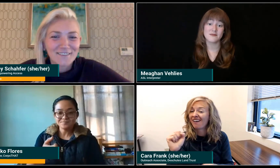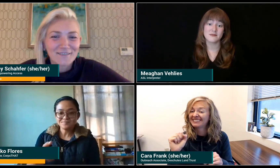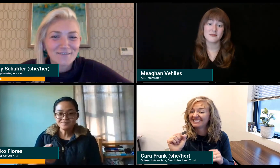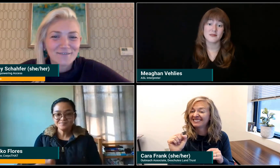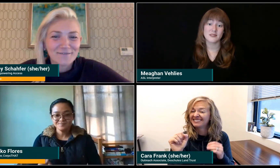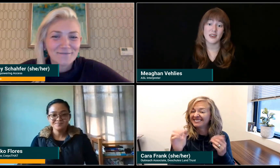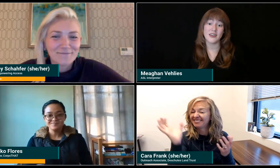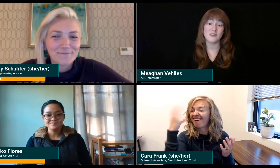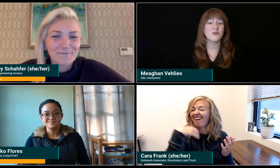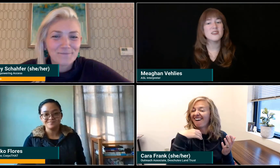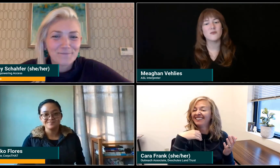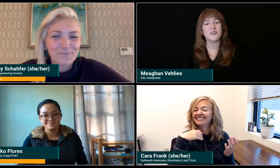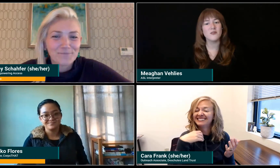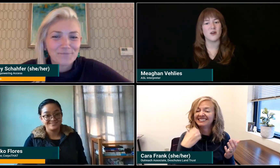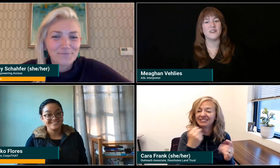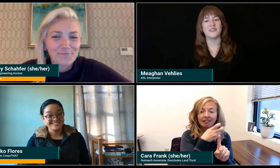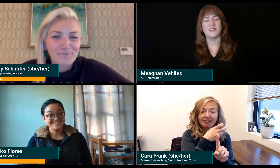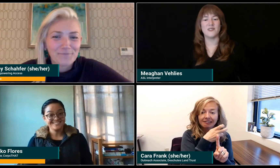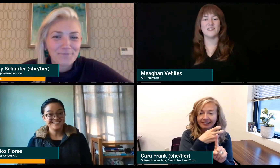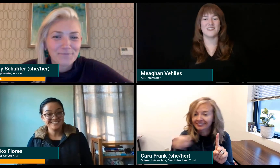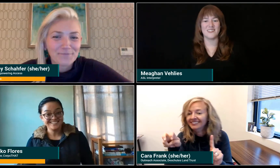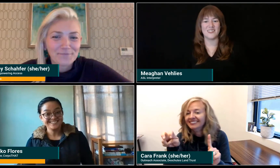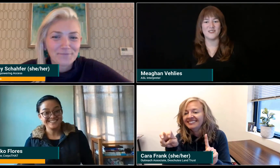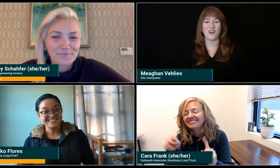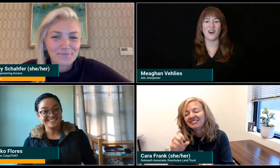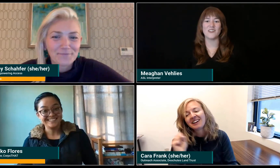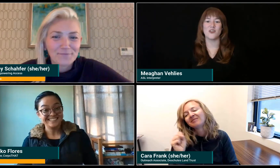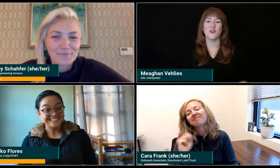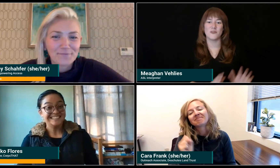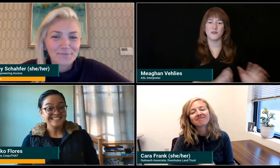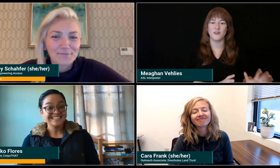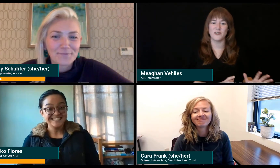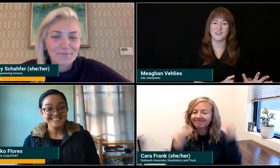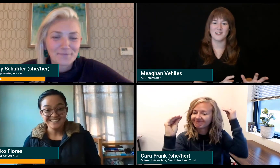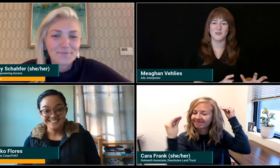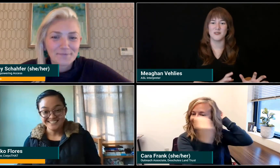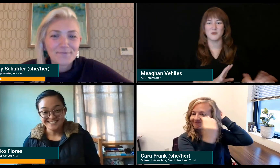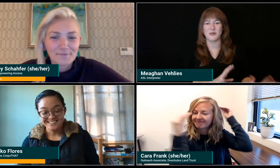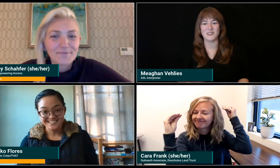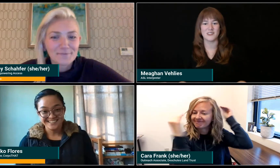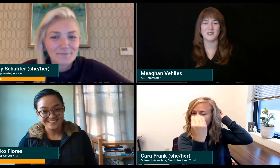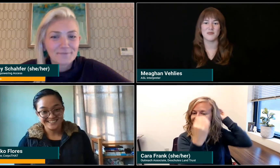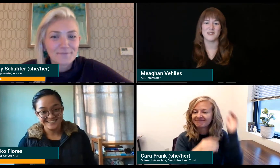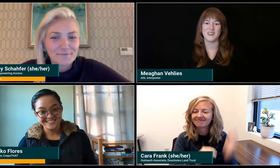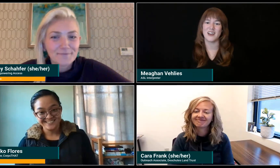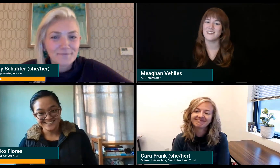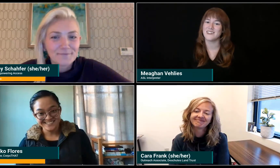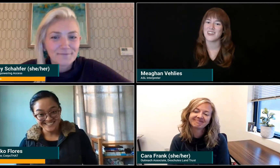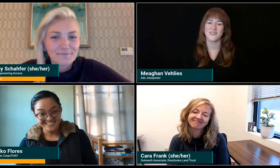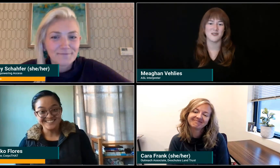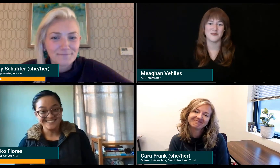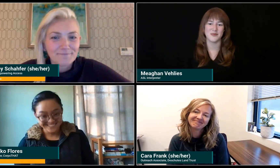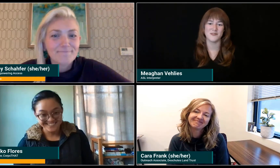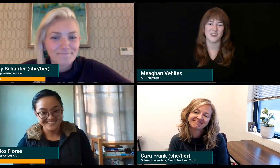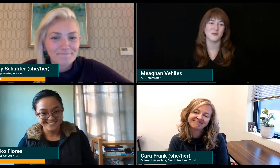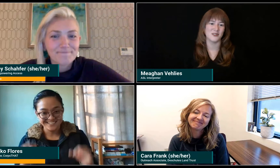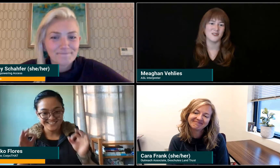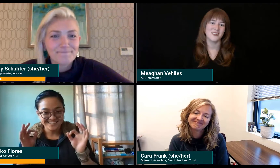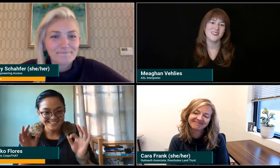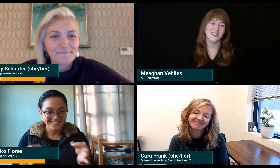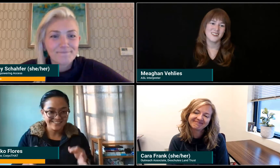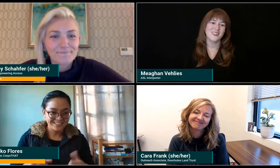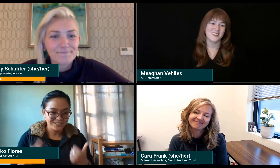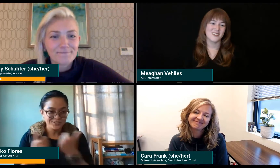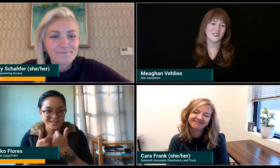Yeah, it really was. It was odd to go from a fully accessible experience to something not. You just have to be